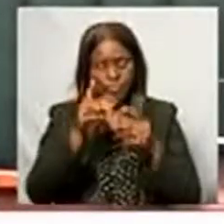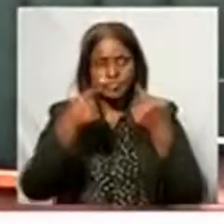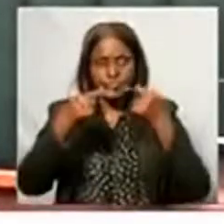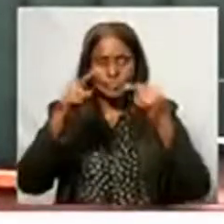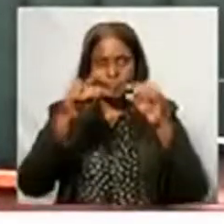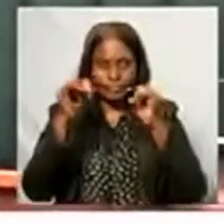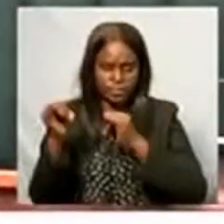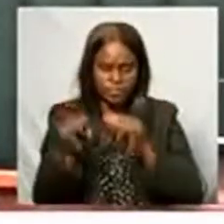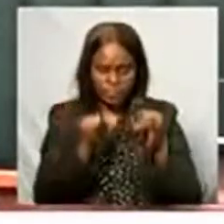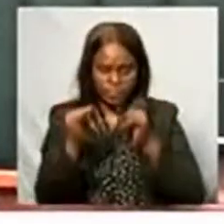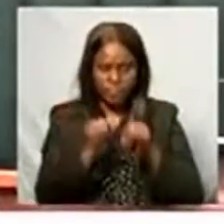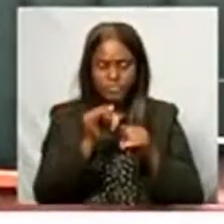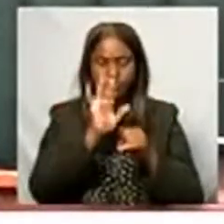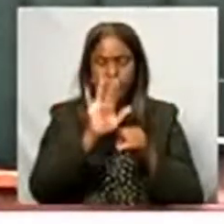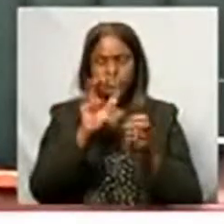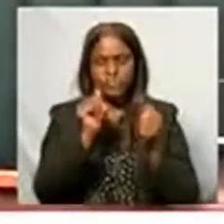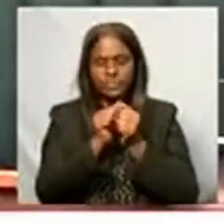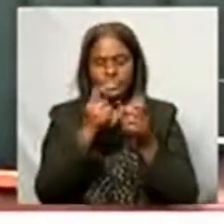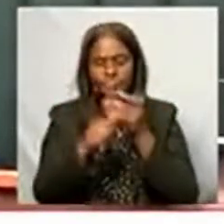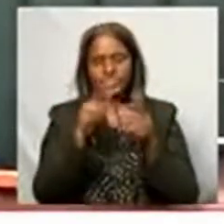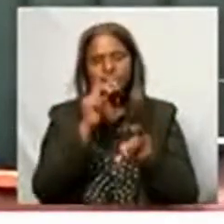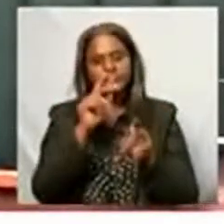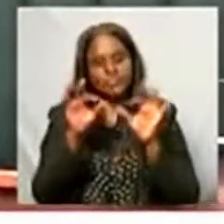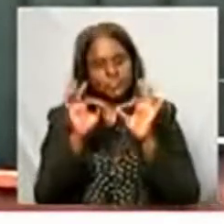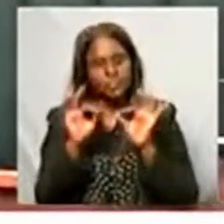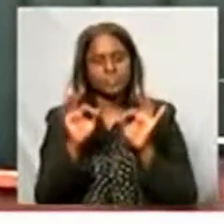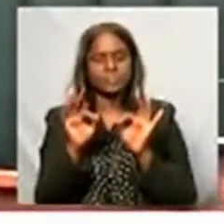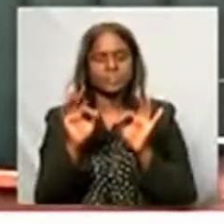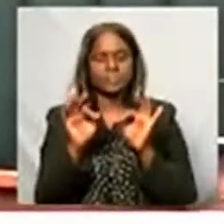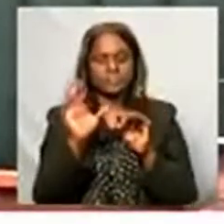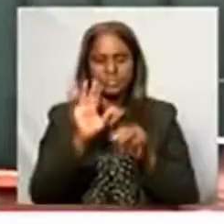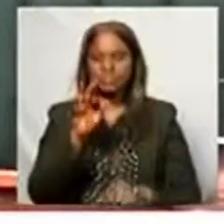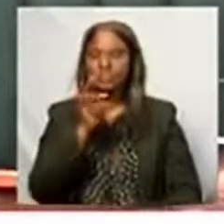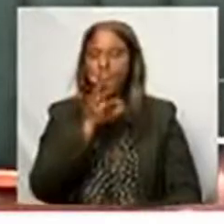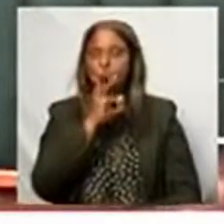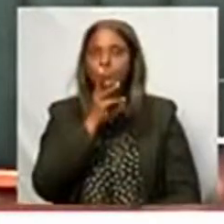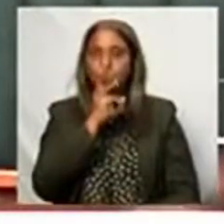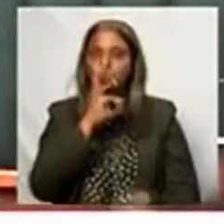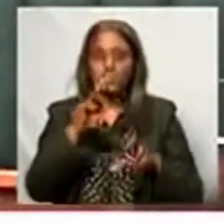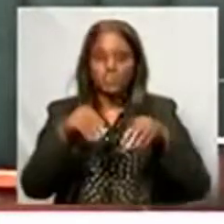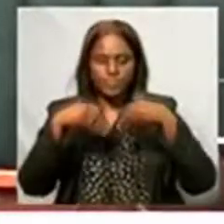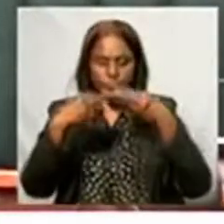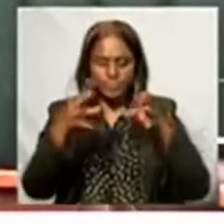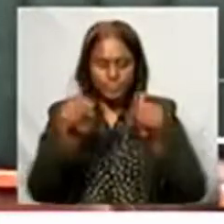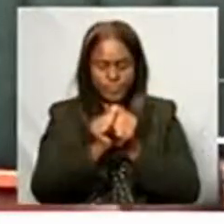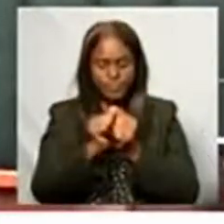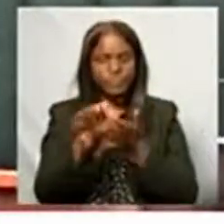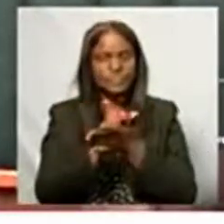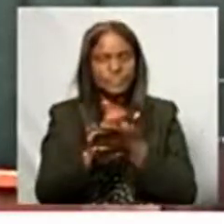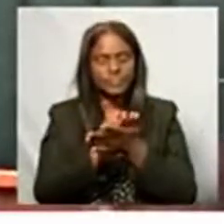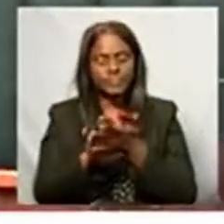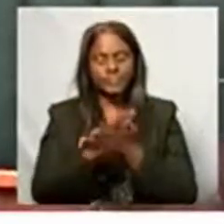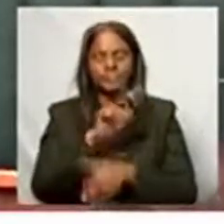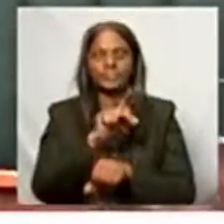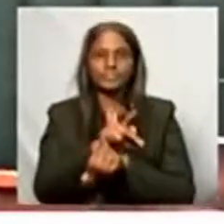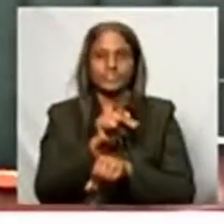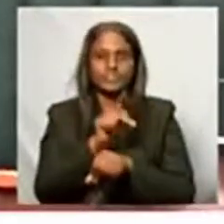successful implementation and sustainability of water supply and sanitation